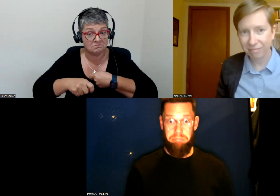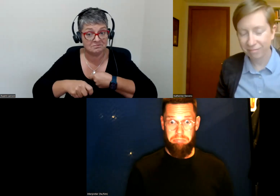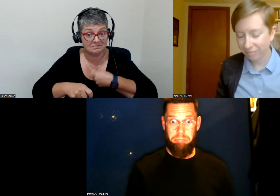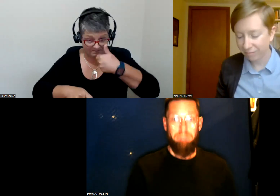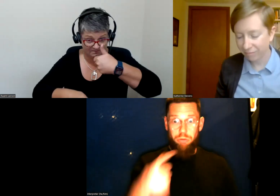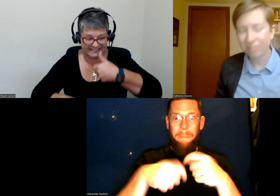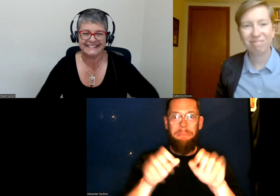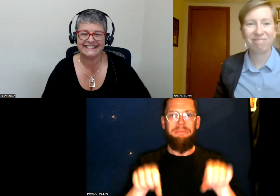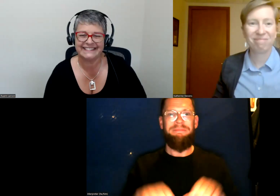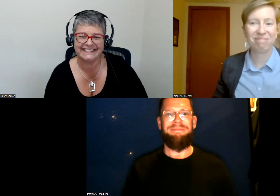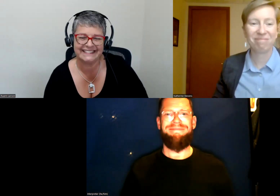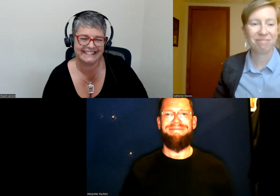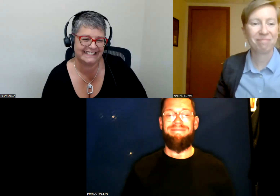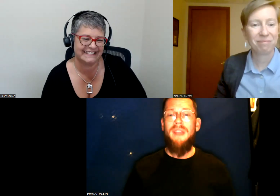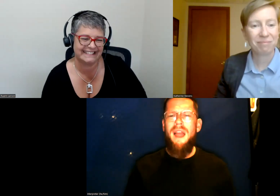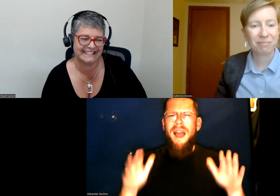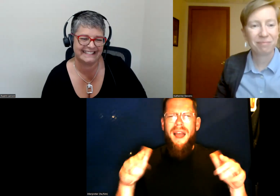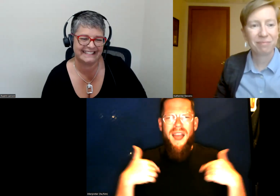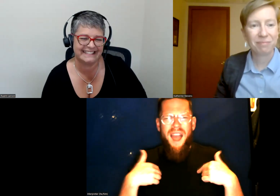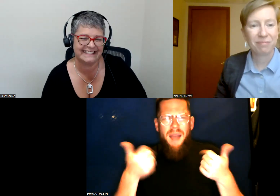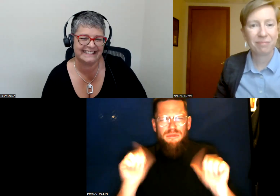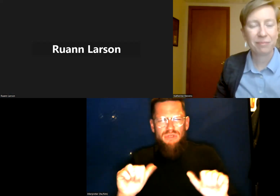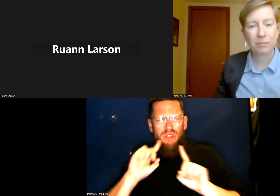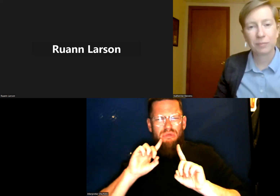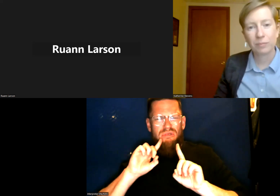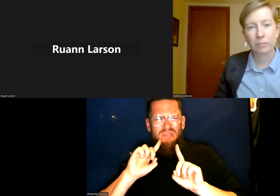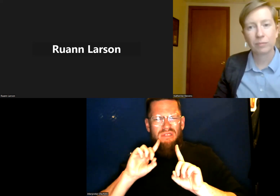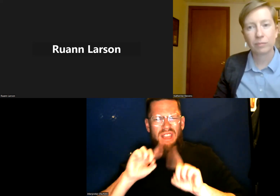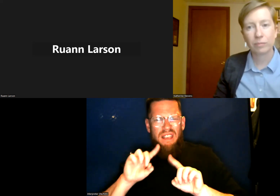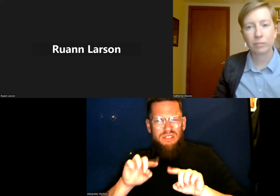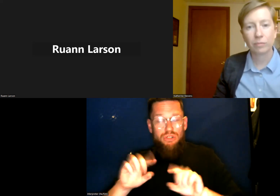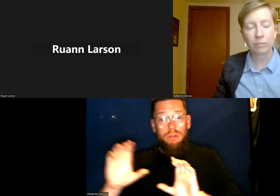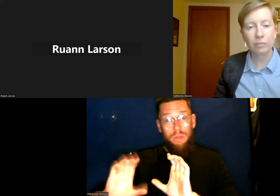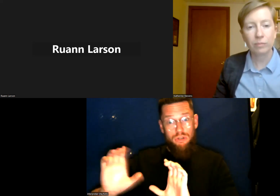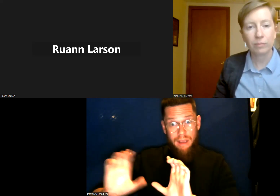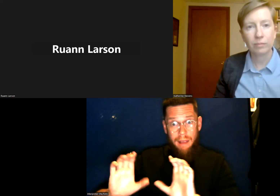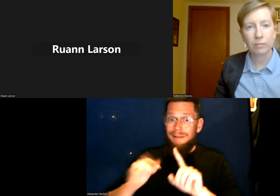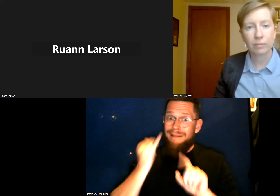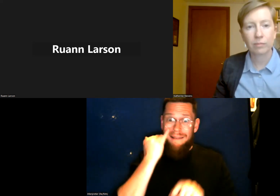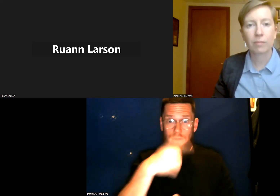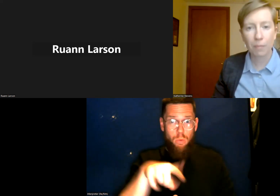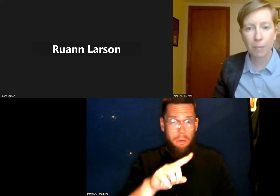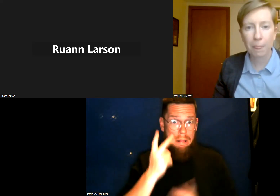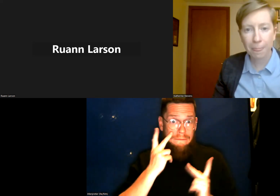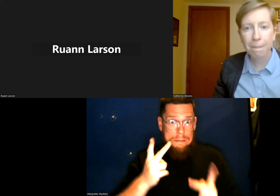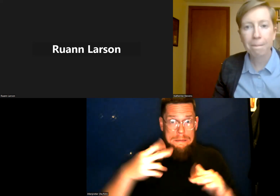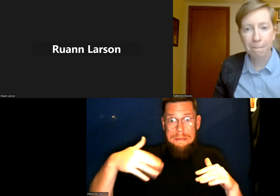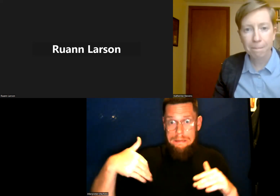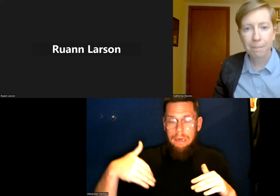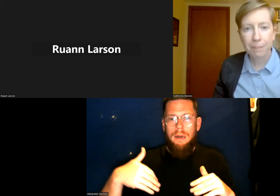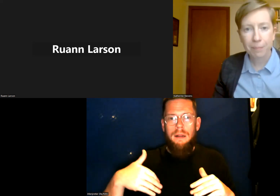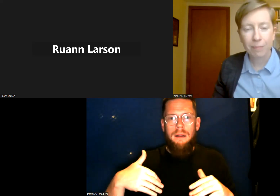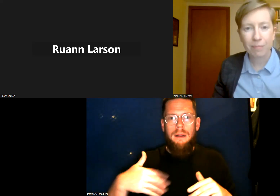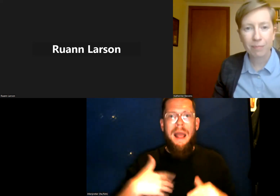Hi, I've been trying to answer some of the questions in the chat, but for those who haven't been following the chat, it'd be nice to ask